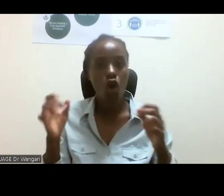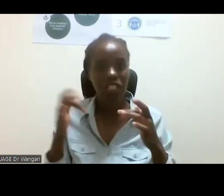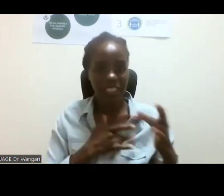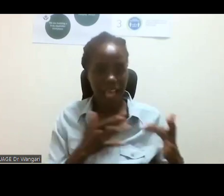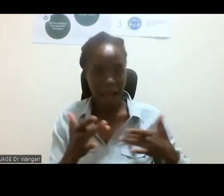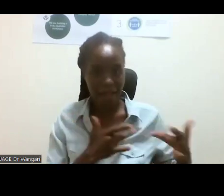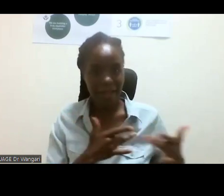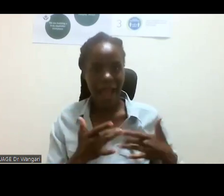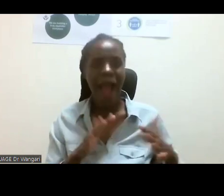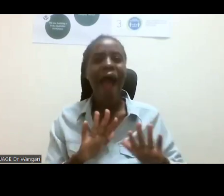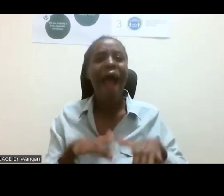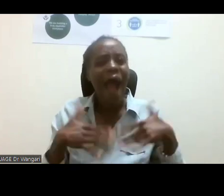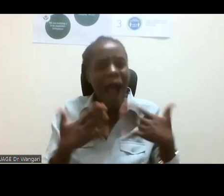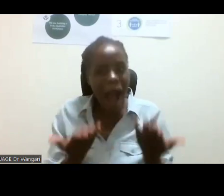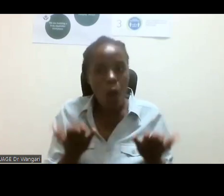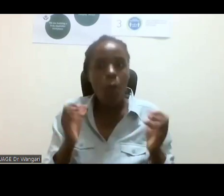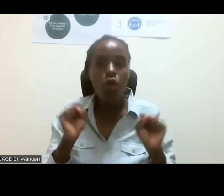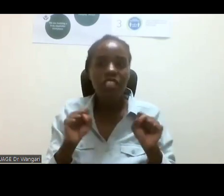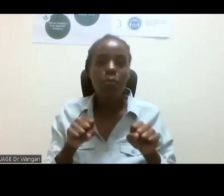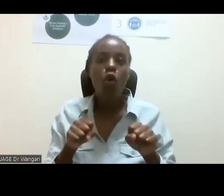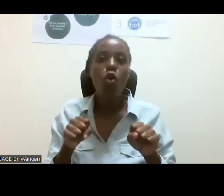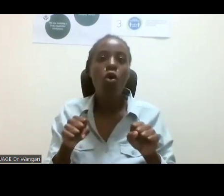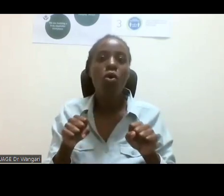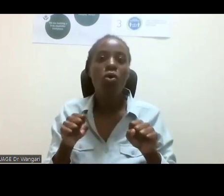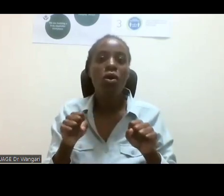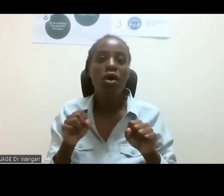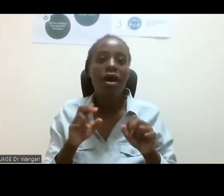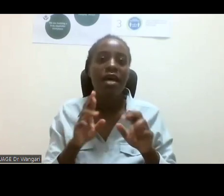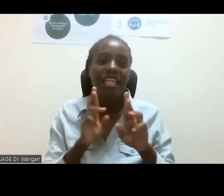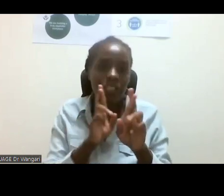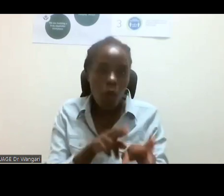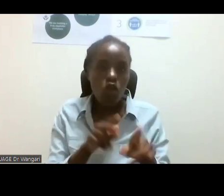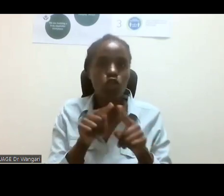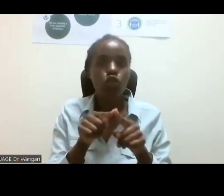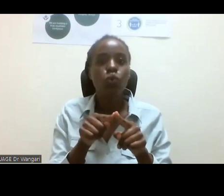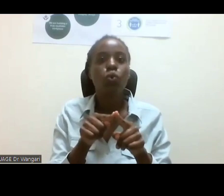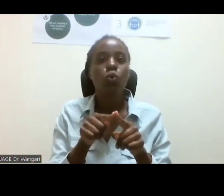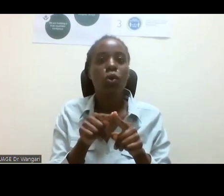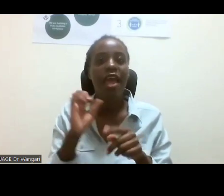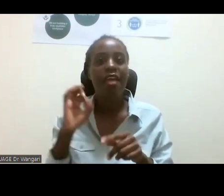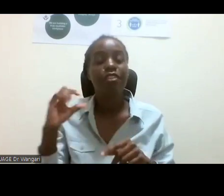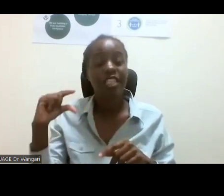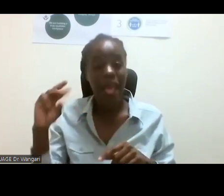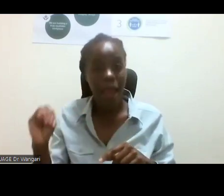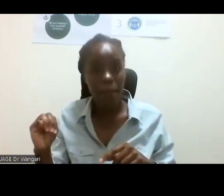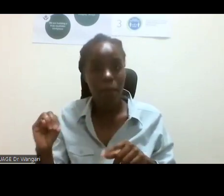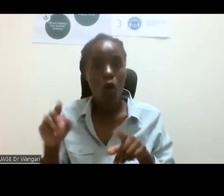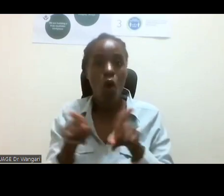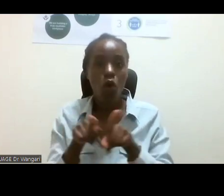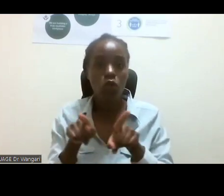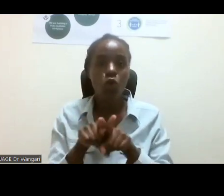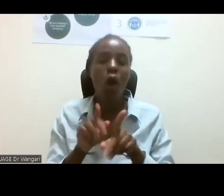to FGMC complications. We will also learn more about how ARCAV and the World Health